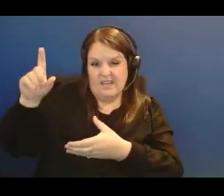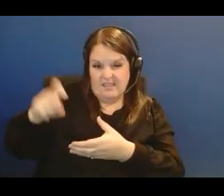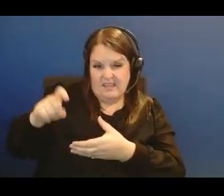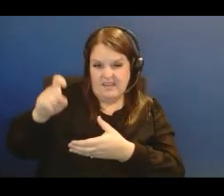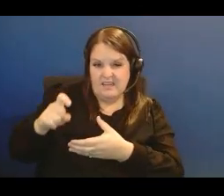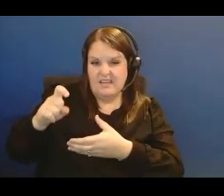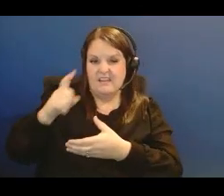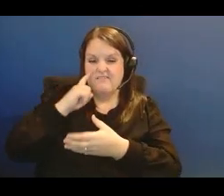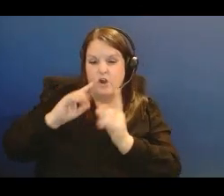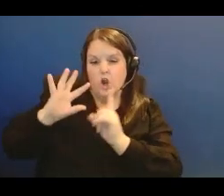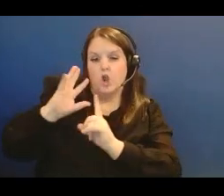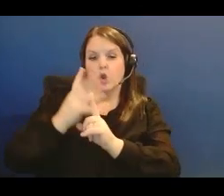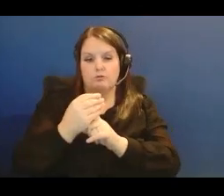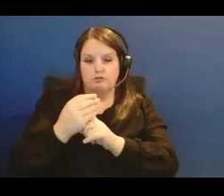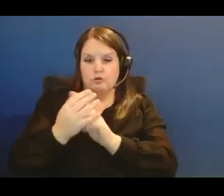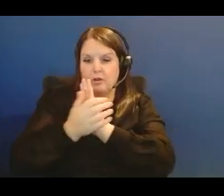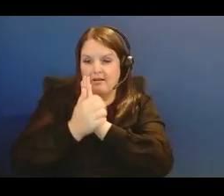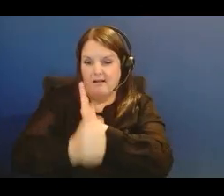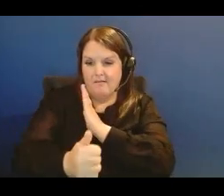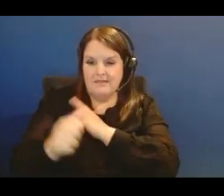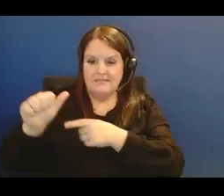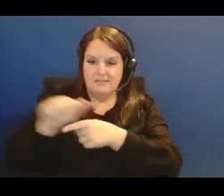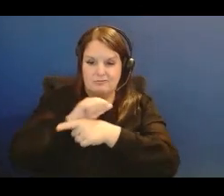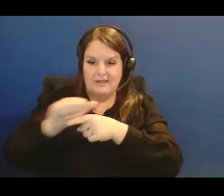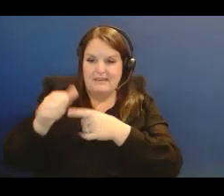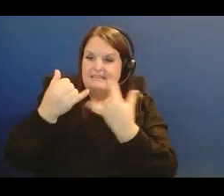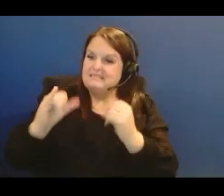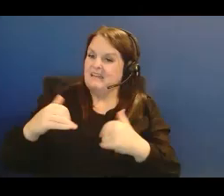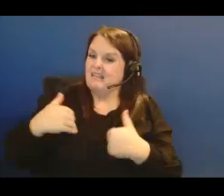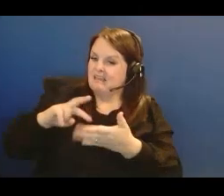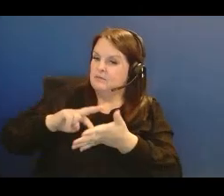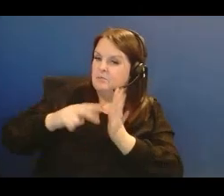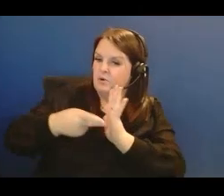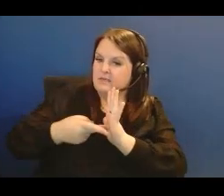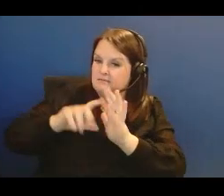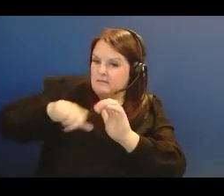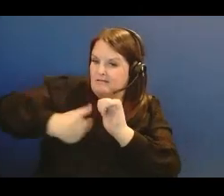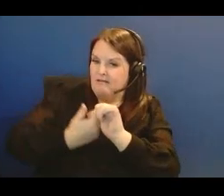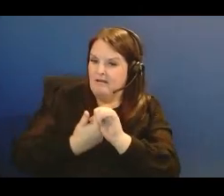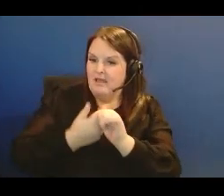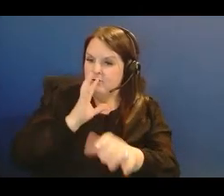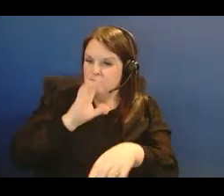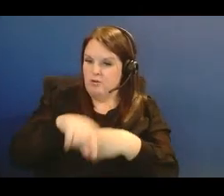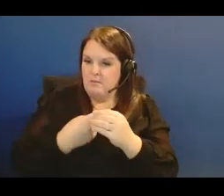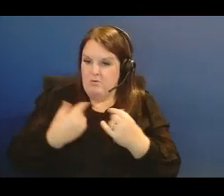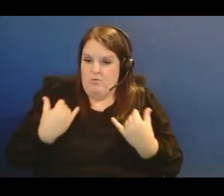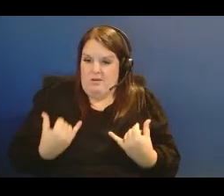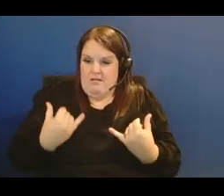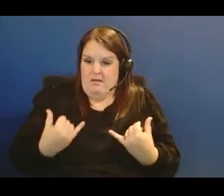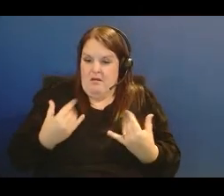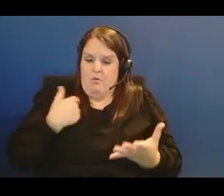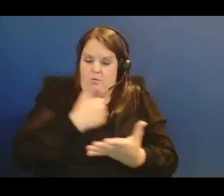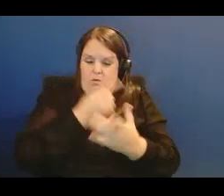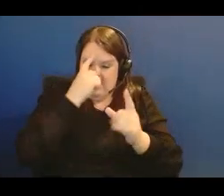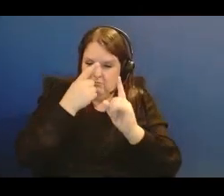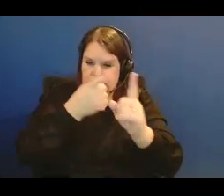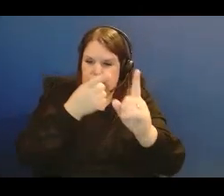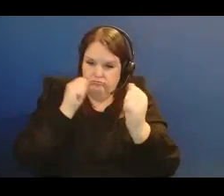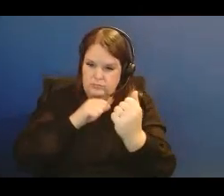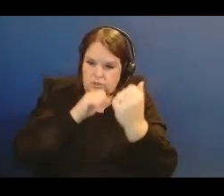training. That is still very much serves a purpose. They talked about how it can serve to address